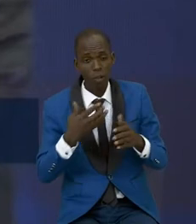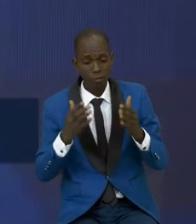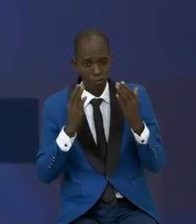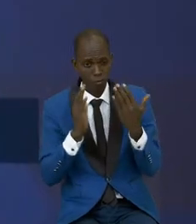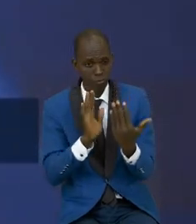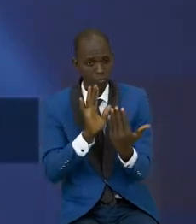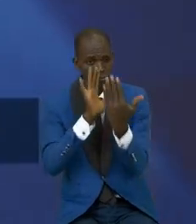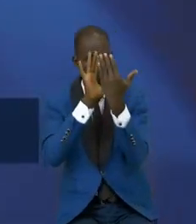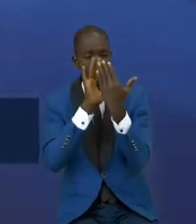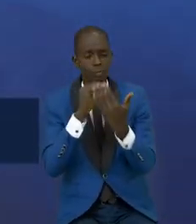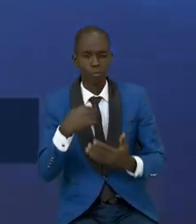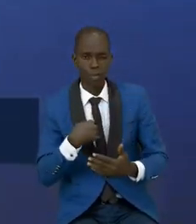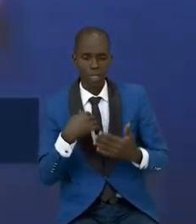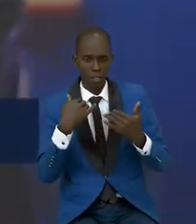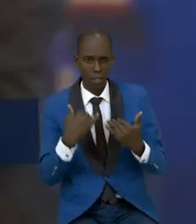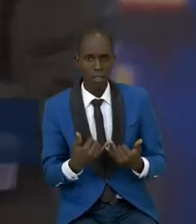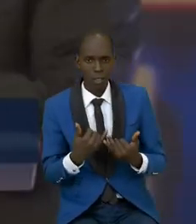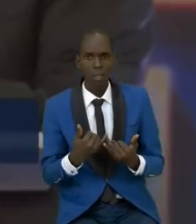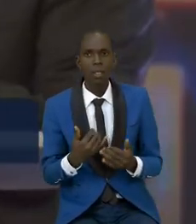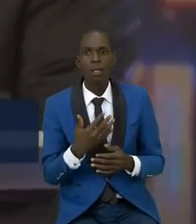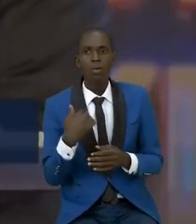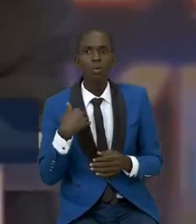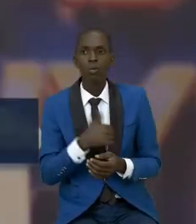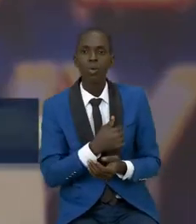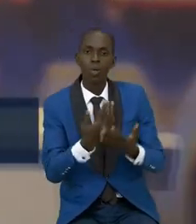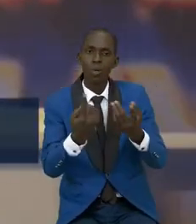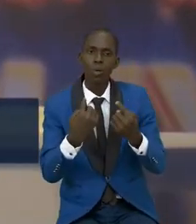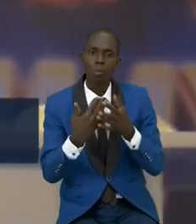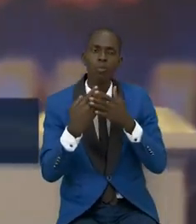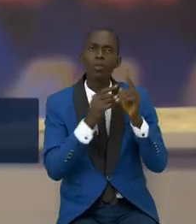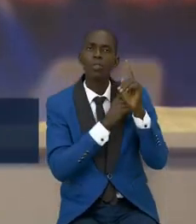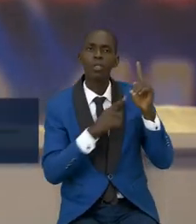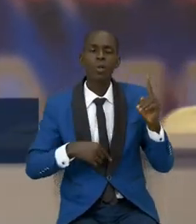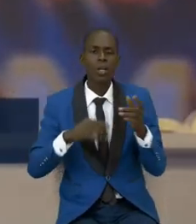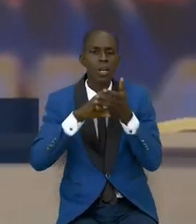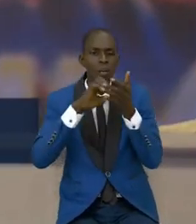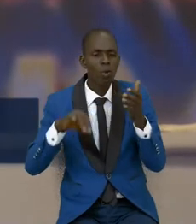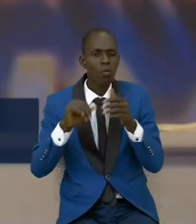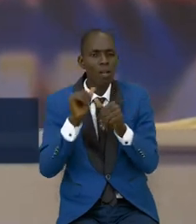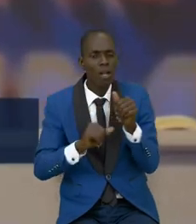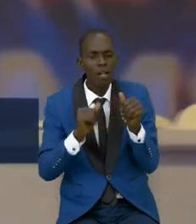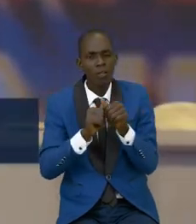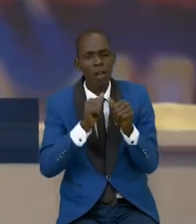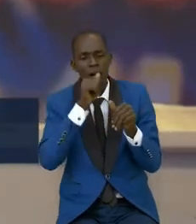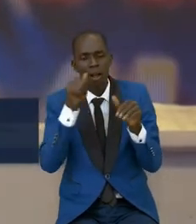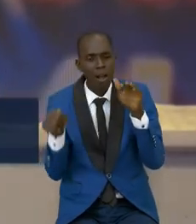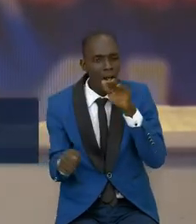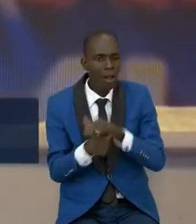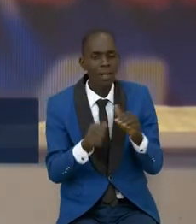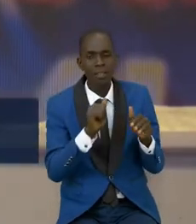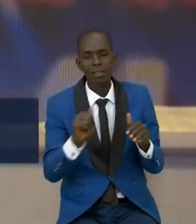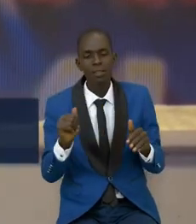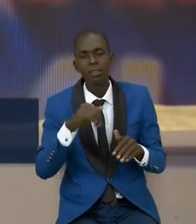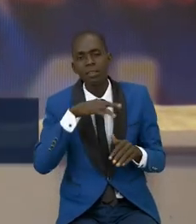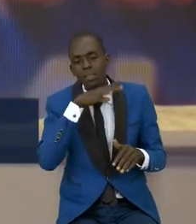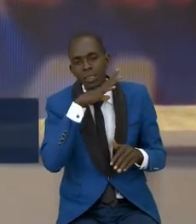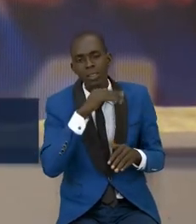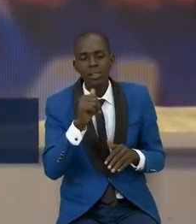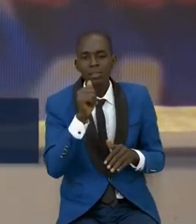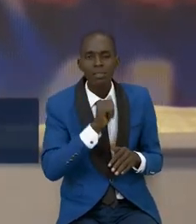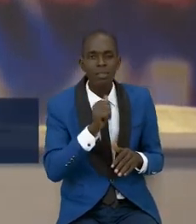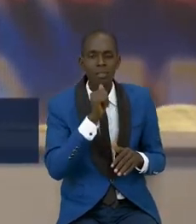come before the Lord and we remove every face mask and we have pure respect for the